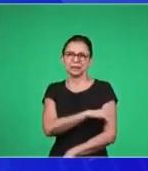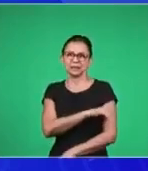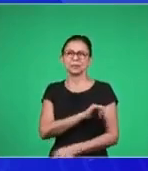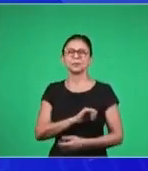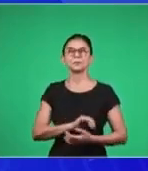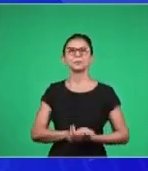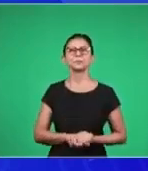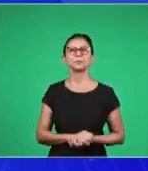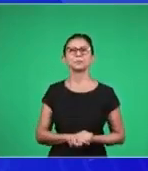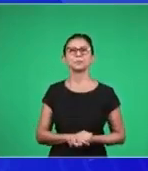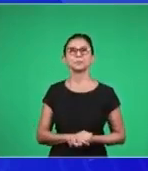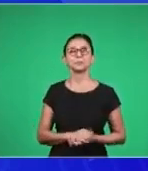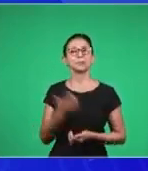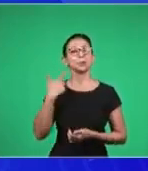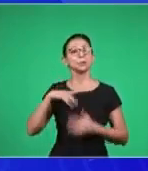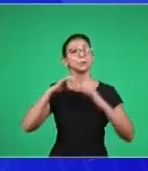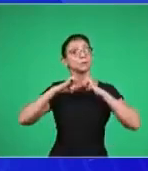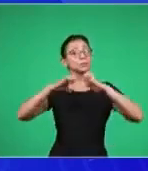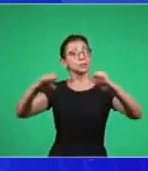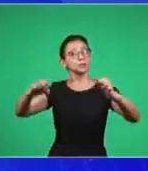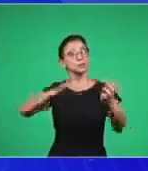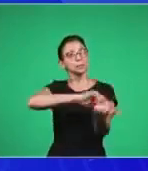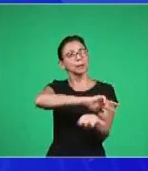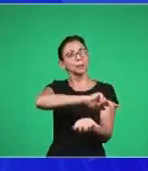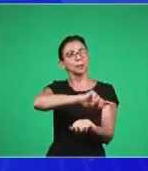and in other cities in Rio de Janeiro as well.